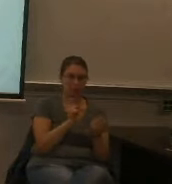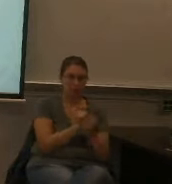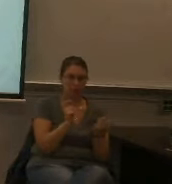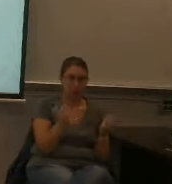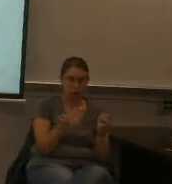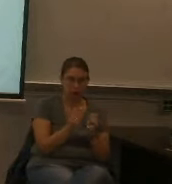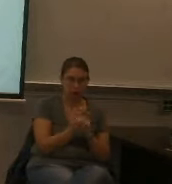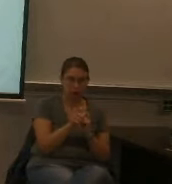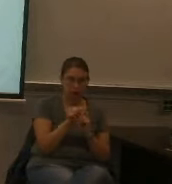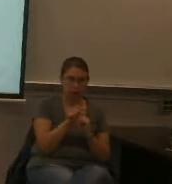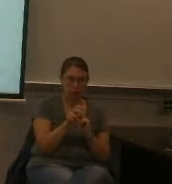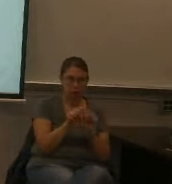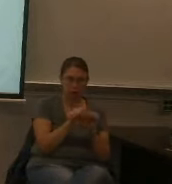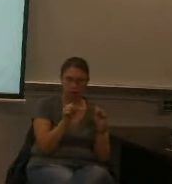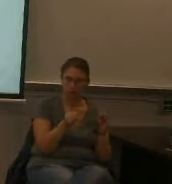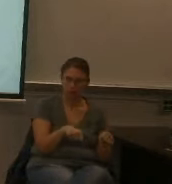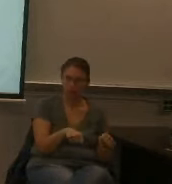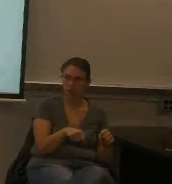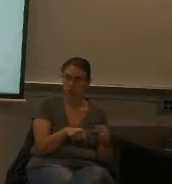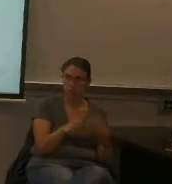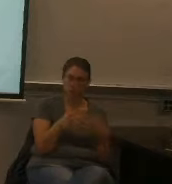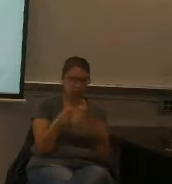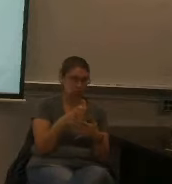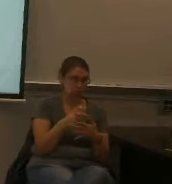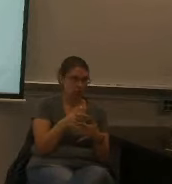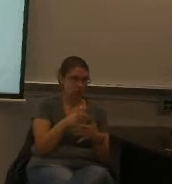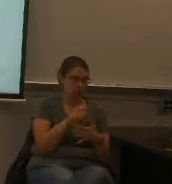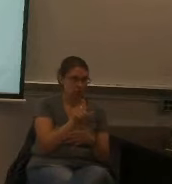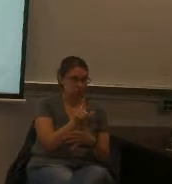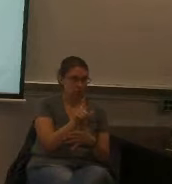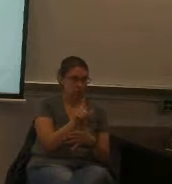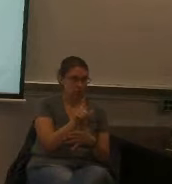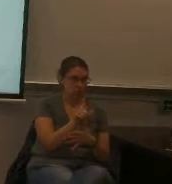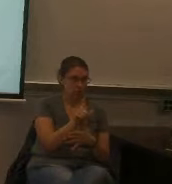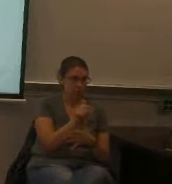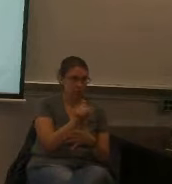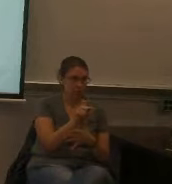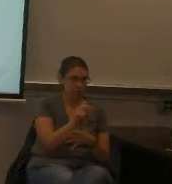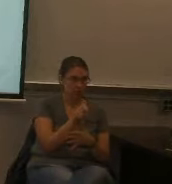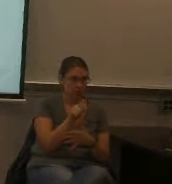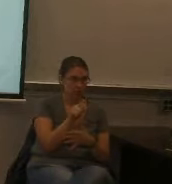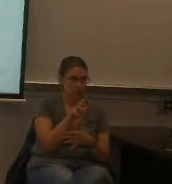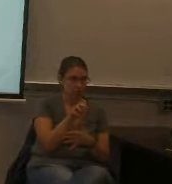changed the lake system. One is lake trout were put into the system.